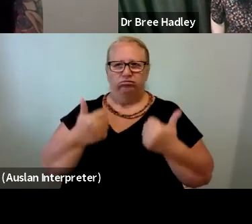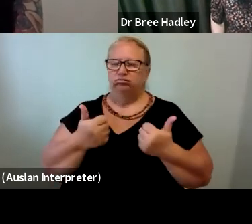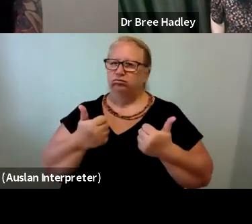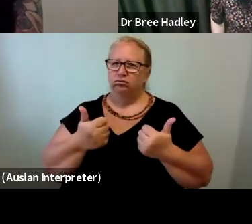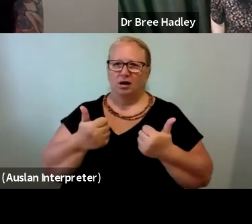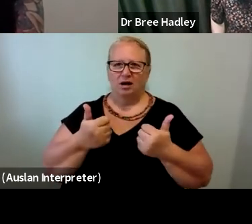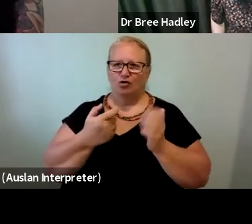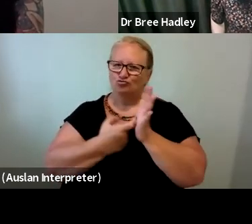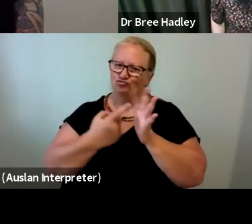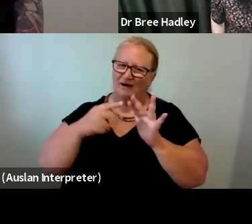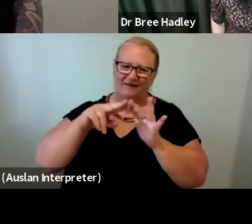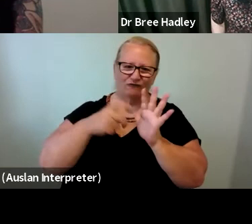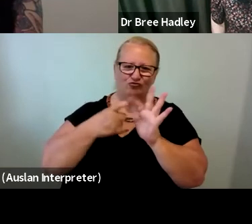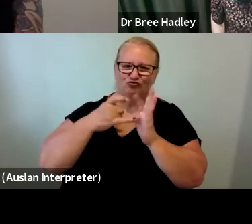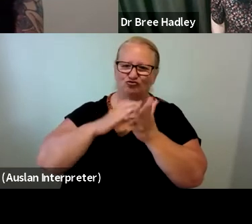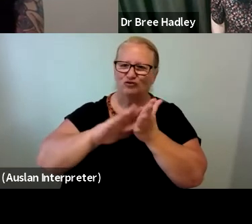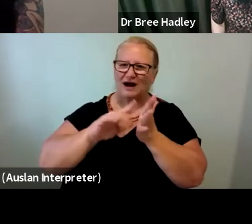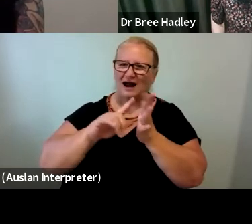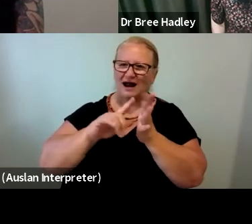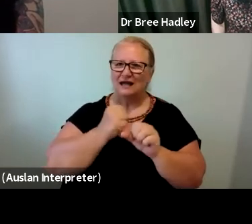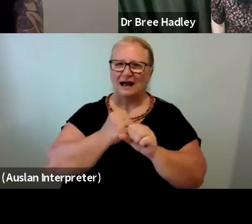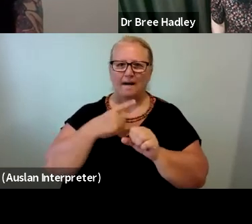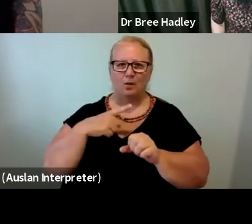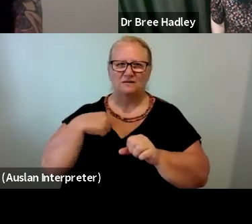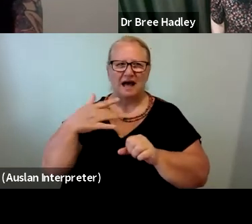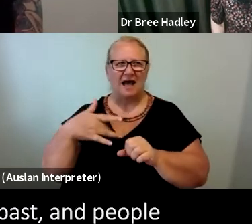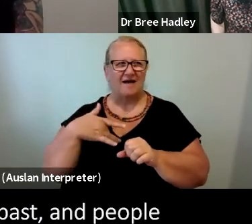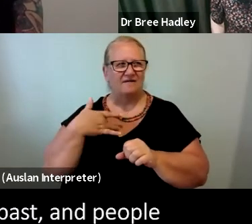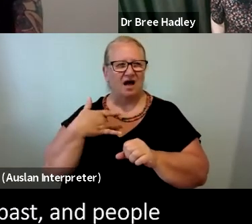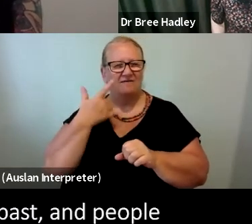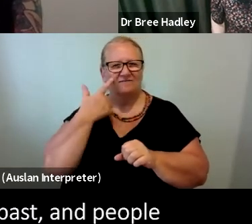because I found myself in a lot of instances